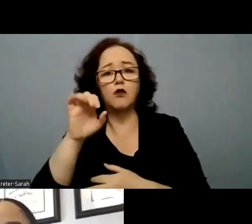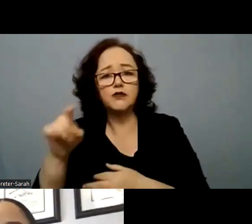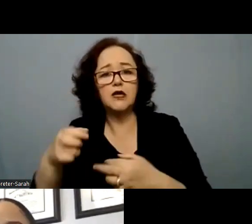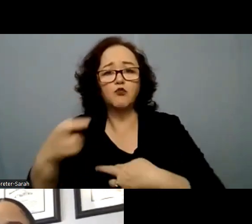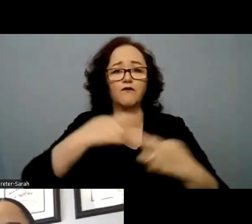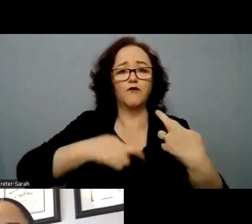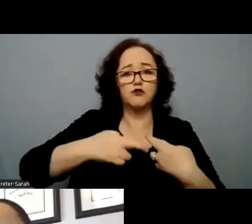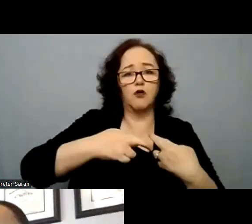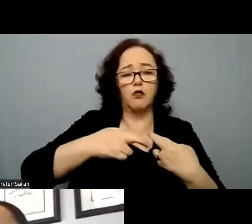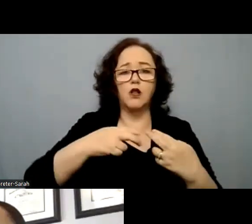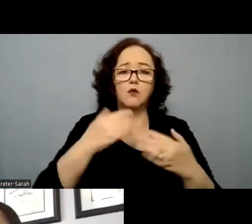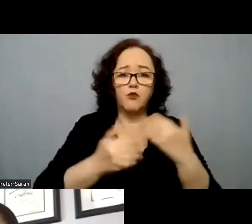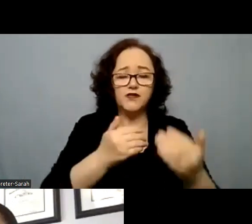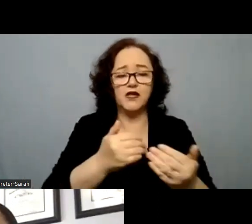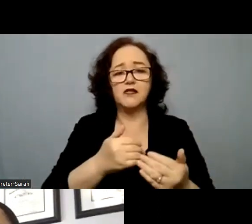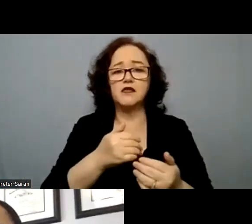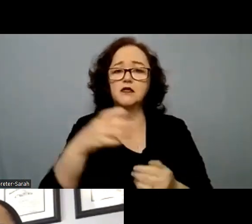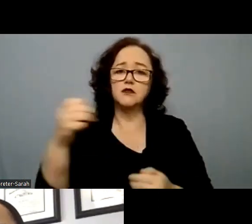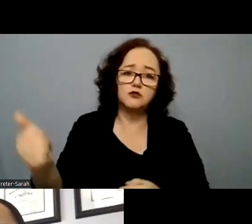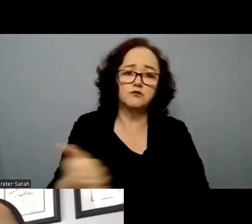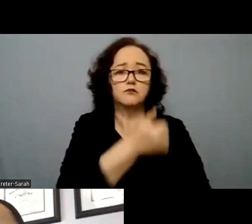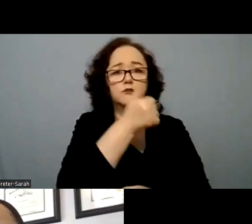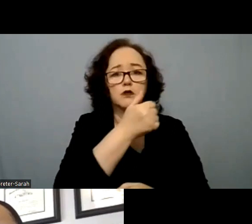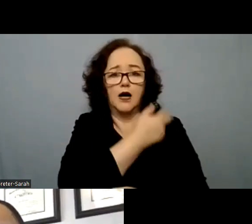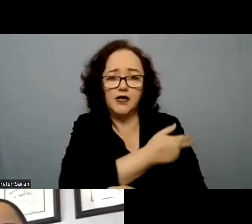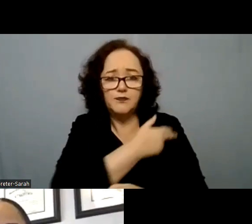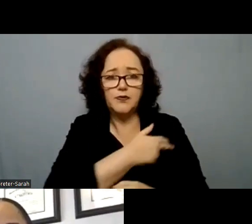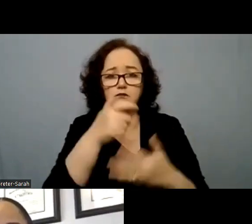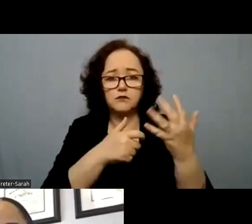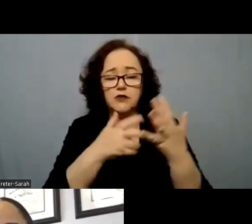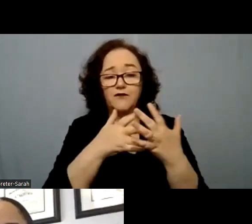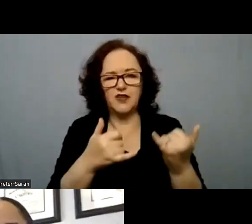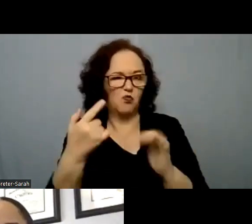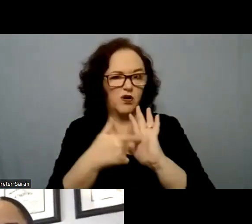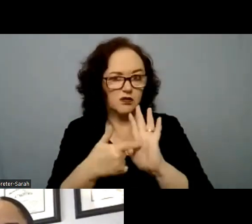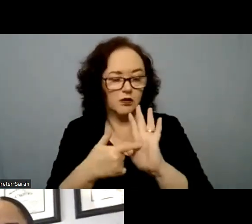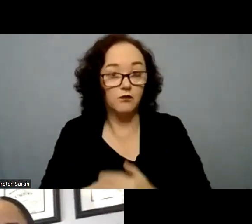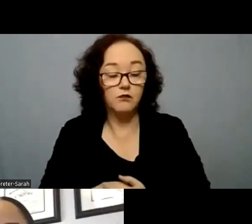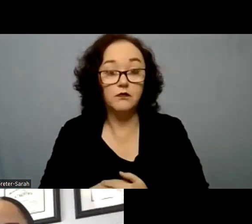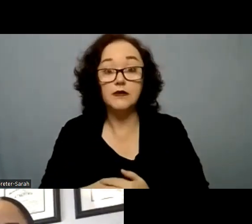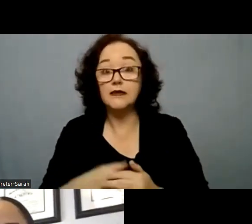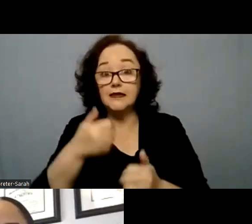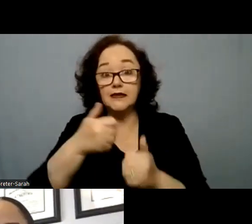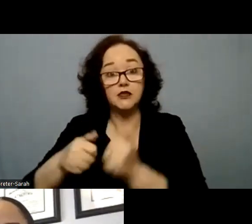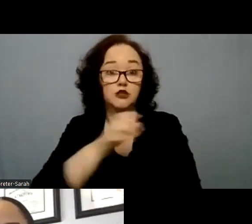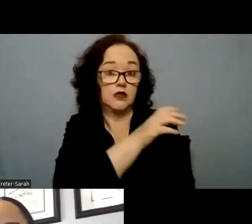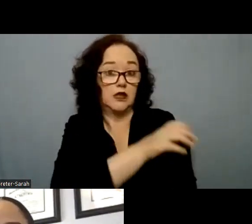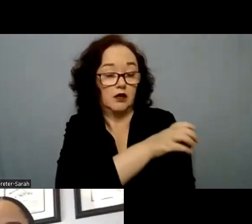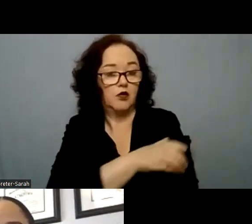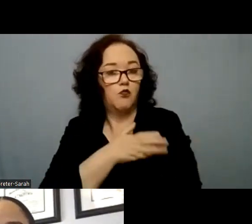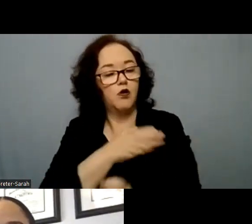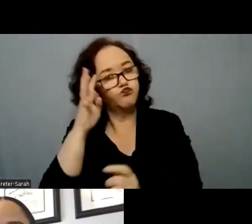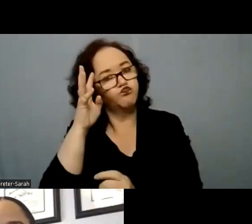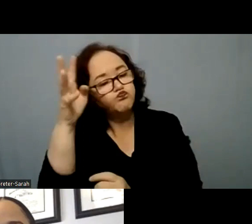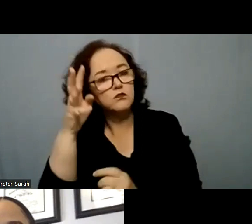to the hospital and so on. So that's one example. Obviously, each clinic is going to innovate based on their own needs